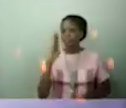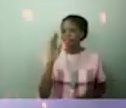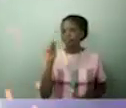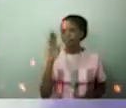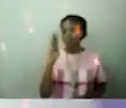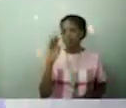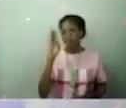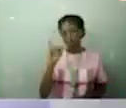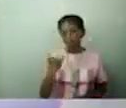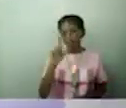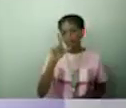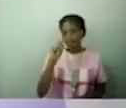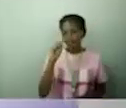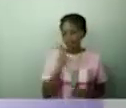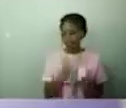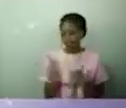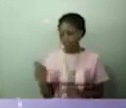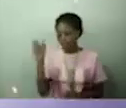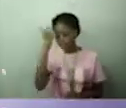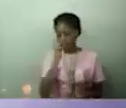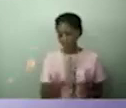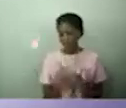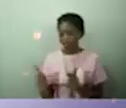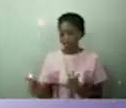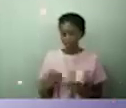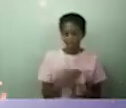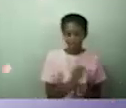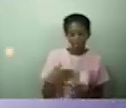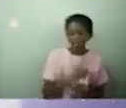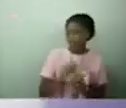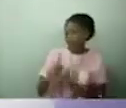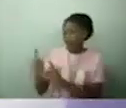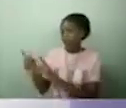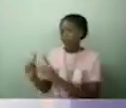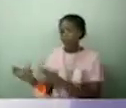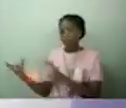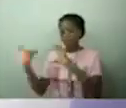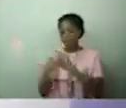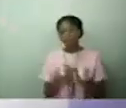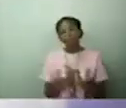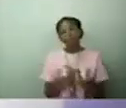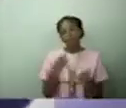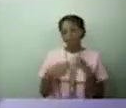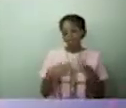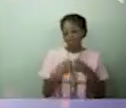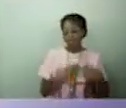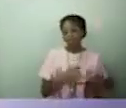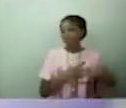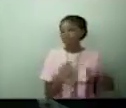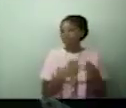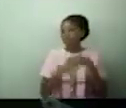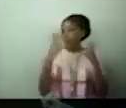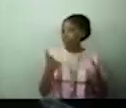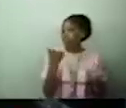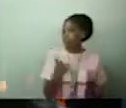connotes ideas. It connotes plans. It connotes strategies. It connotes times and seasons and periods. The devil